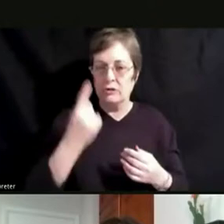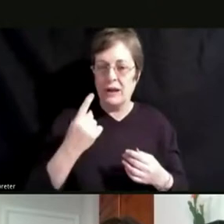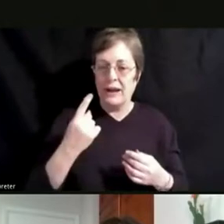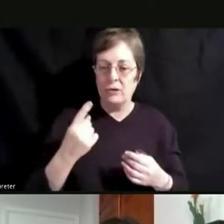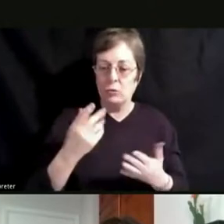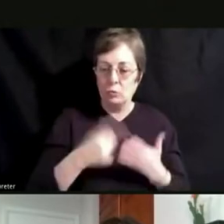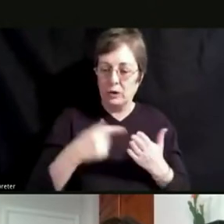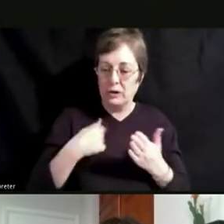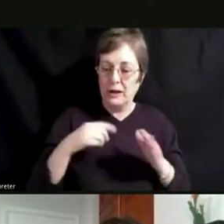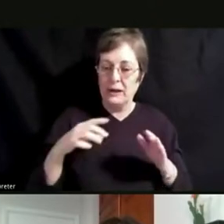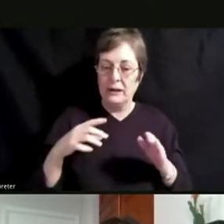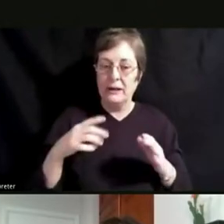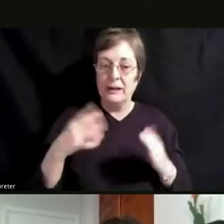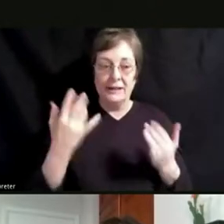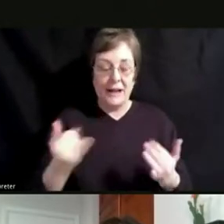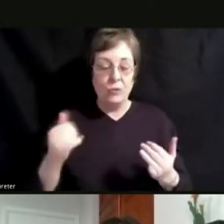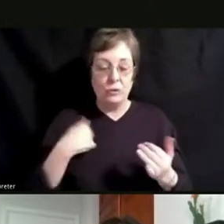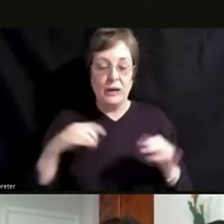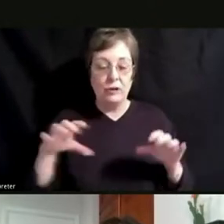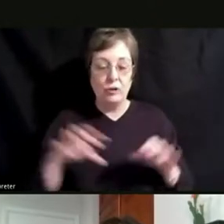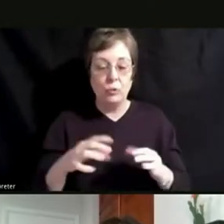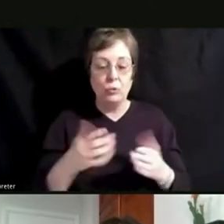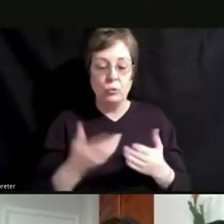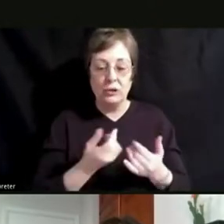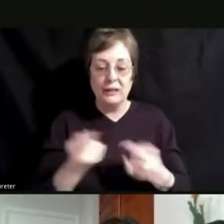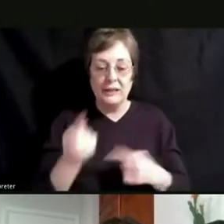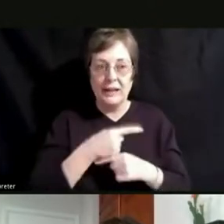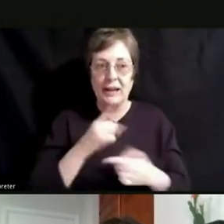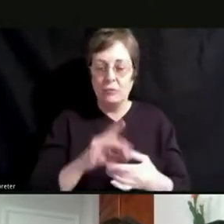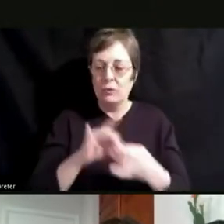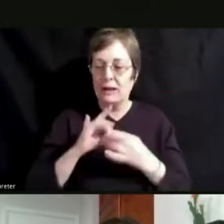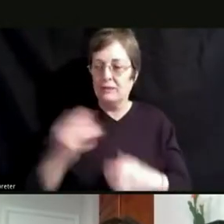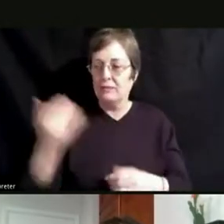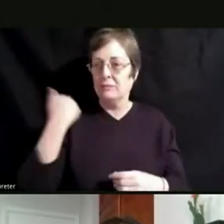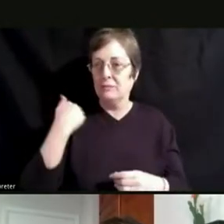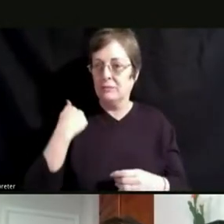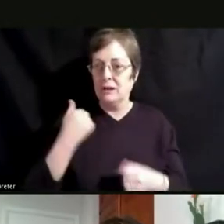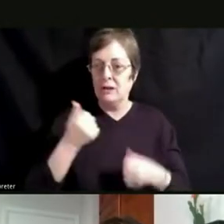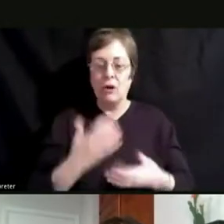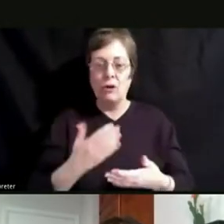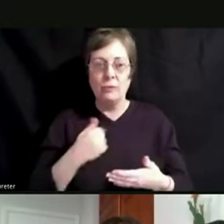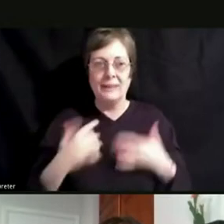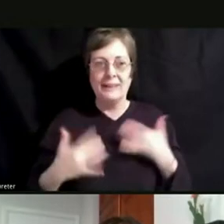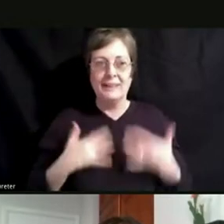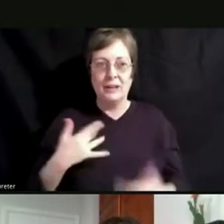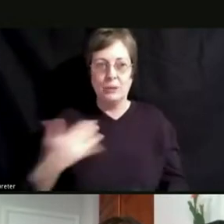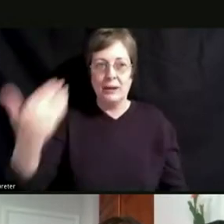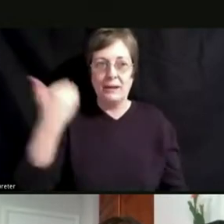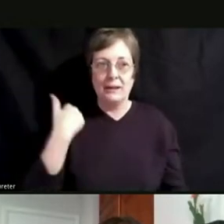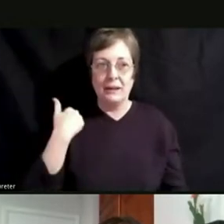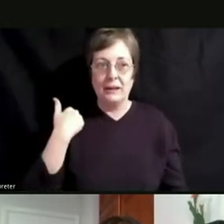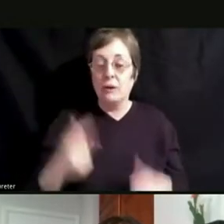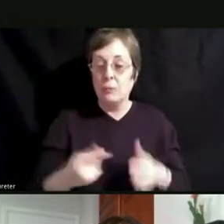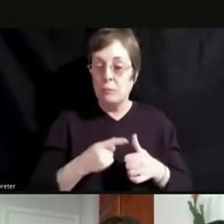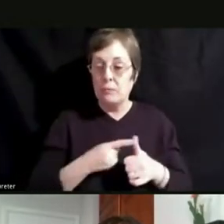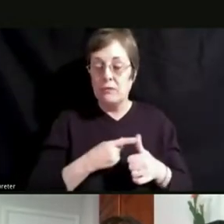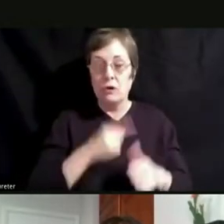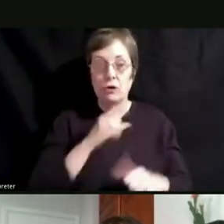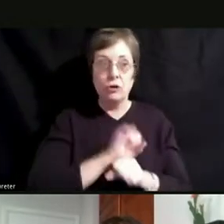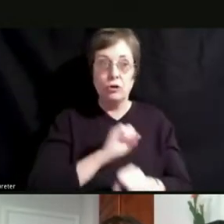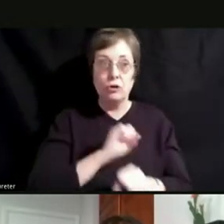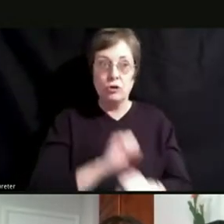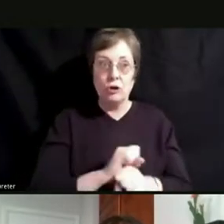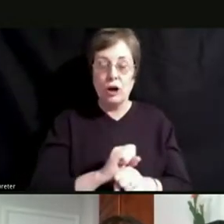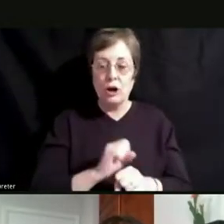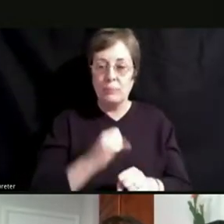think back even now to what it was that got me excited back then. And I can just tell you that the first job that I ever had, finally, when I